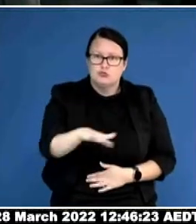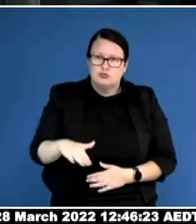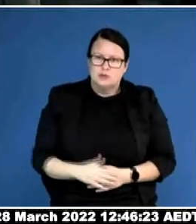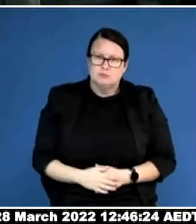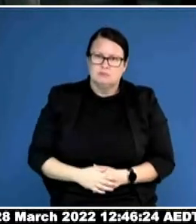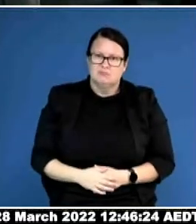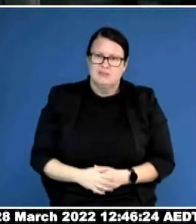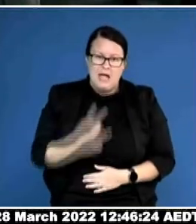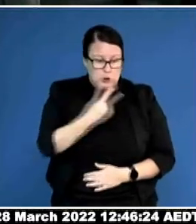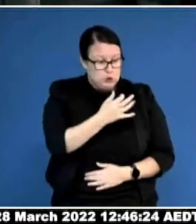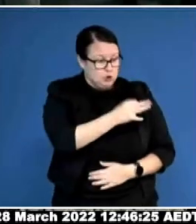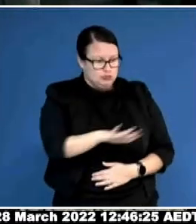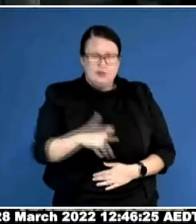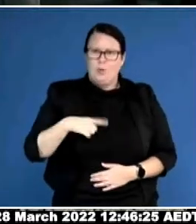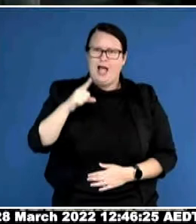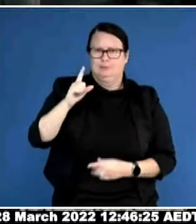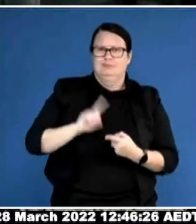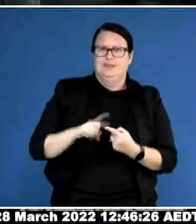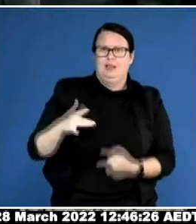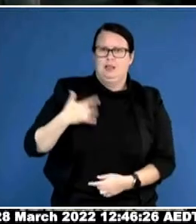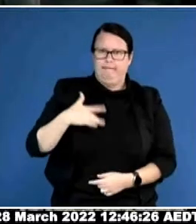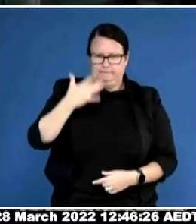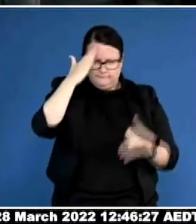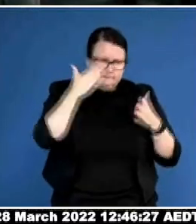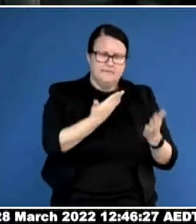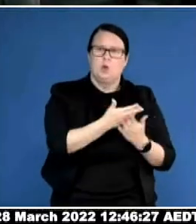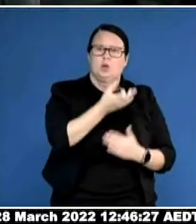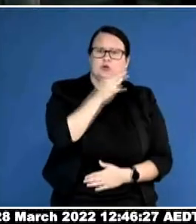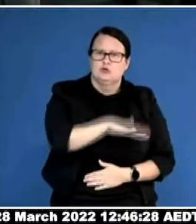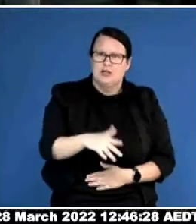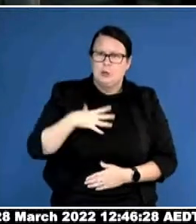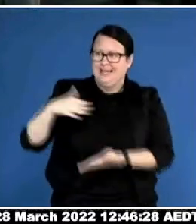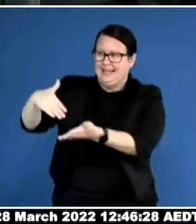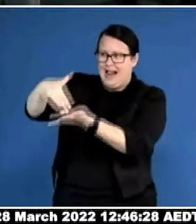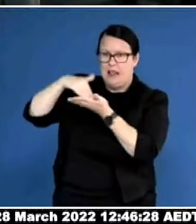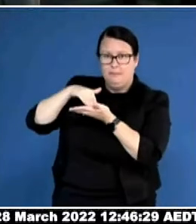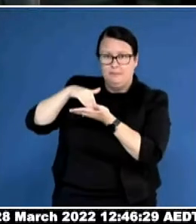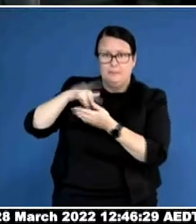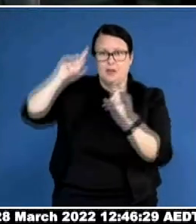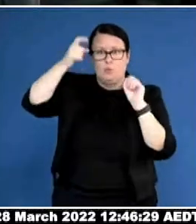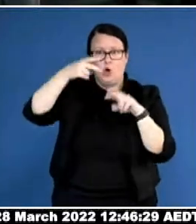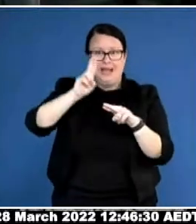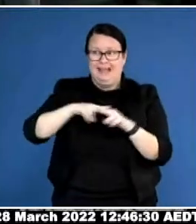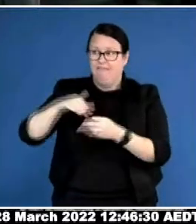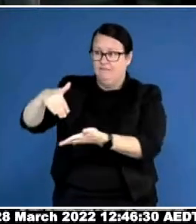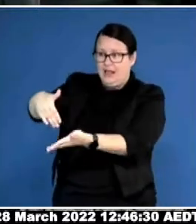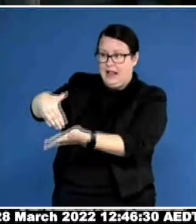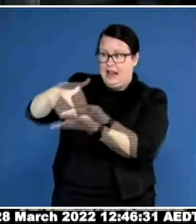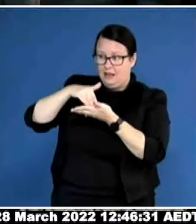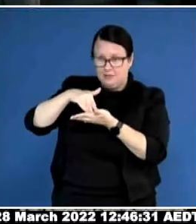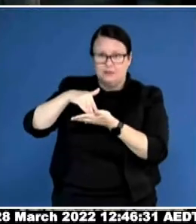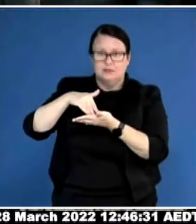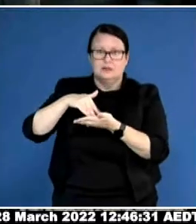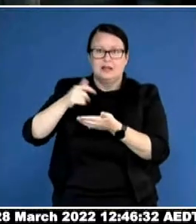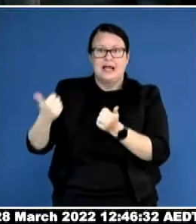live. You needed help, but your worry was that the help might come and the support might come